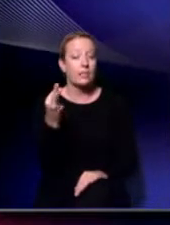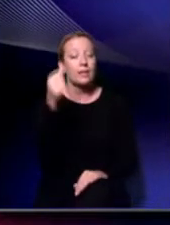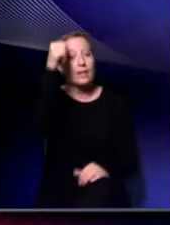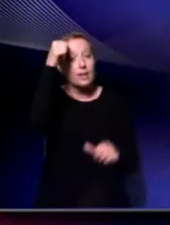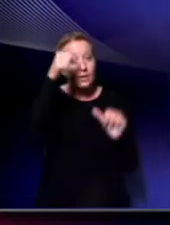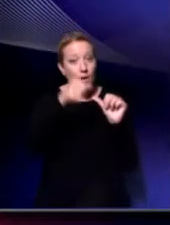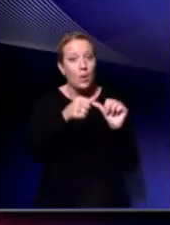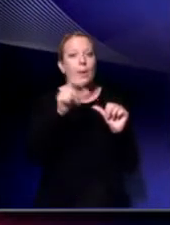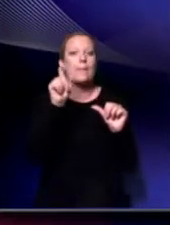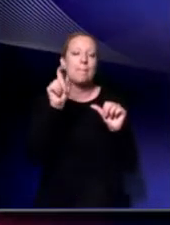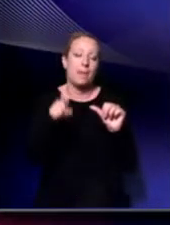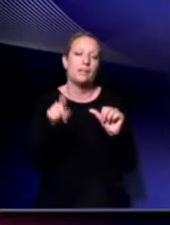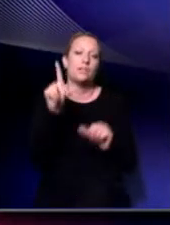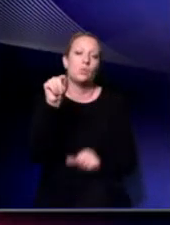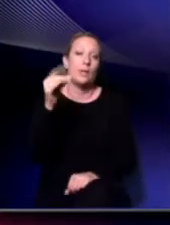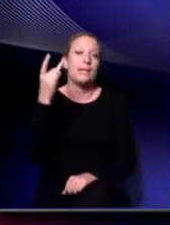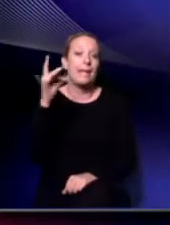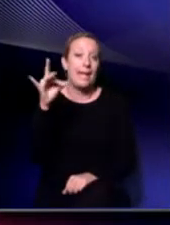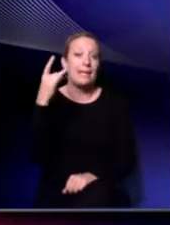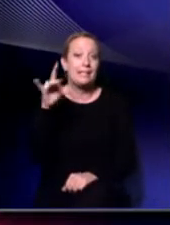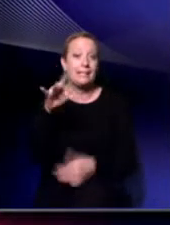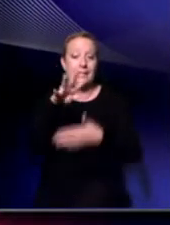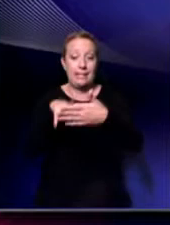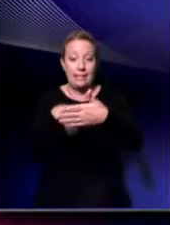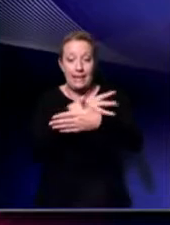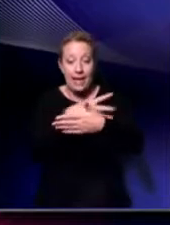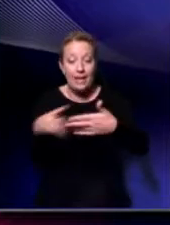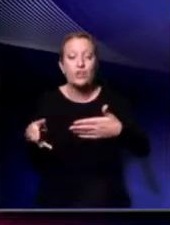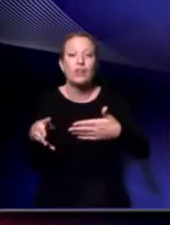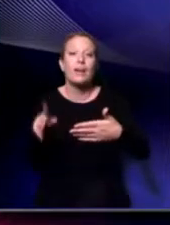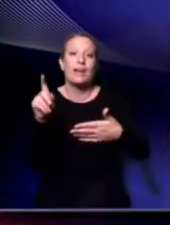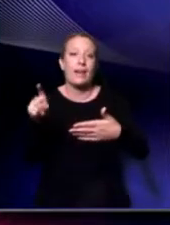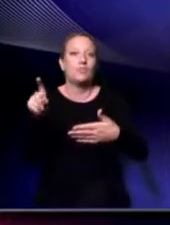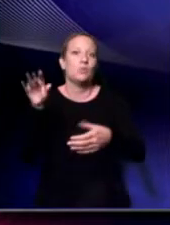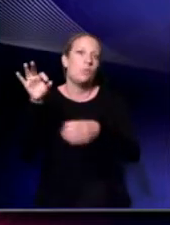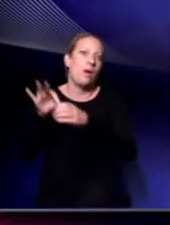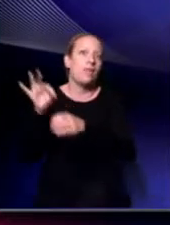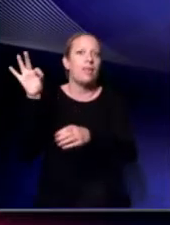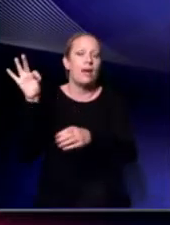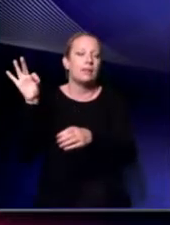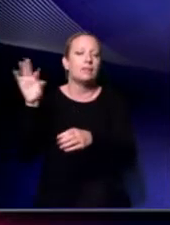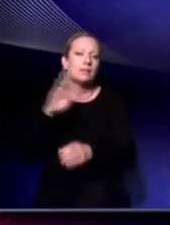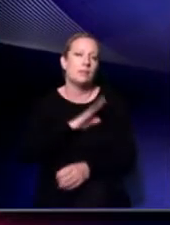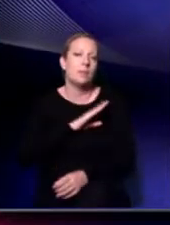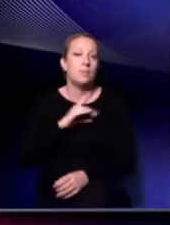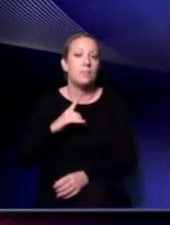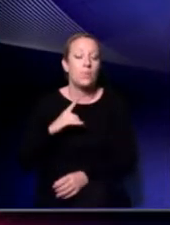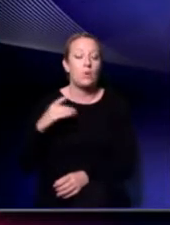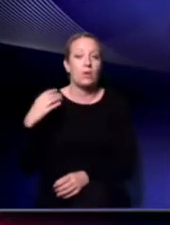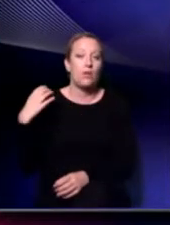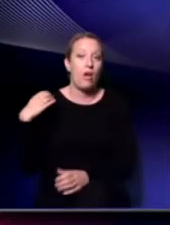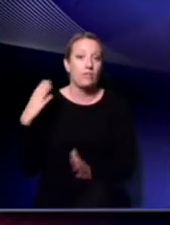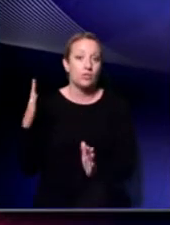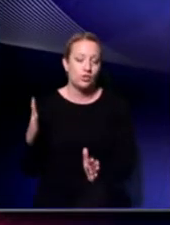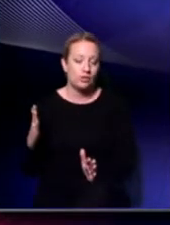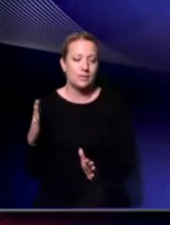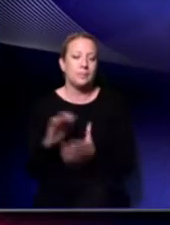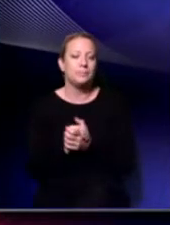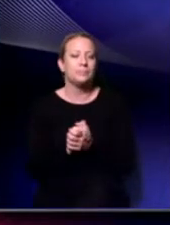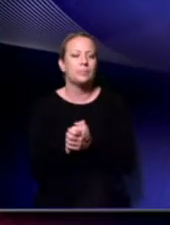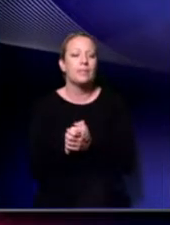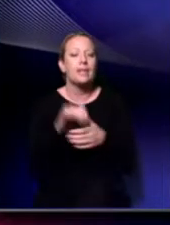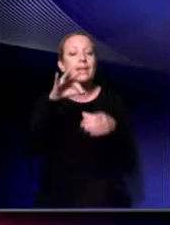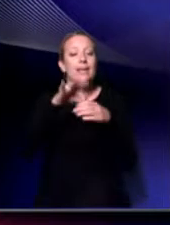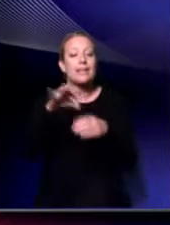2018 calendar and election of officers. So those will be on the agenda. The comment I'd say about election of